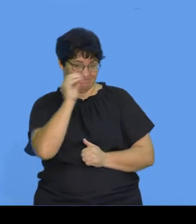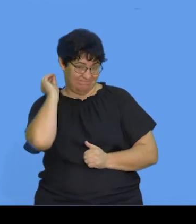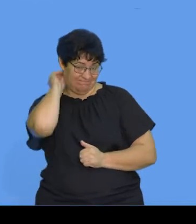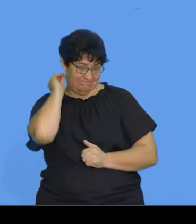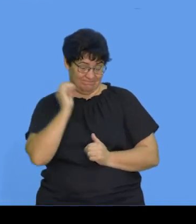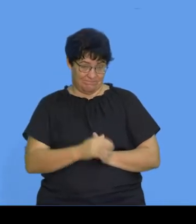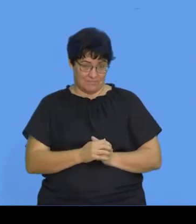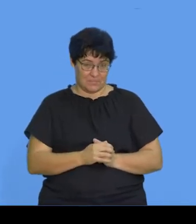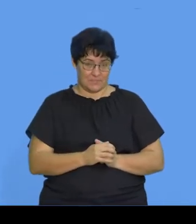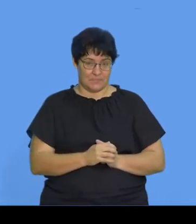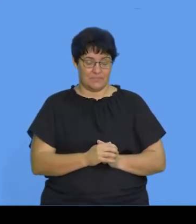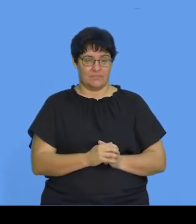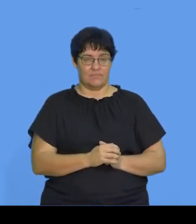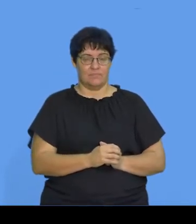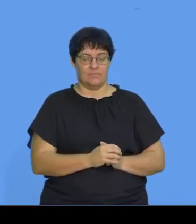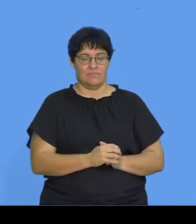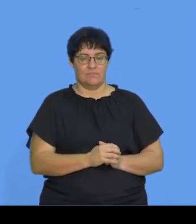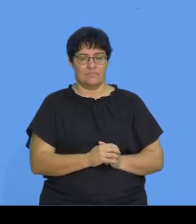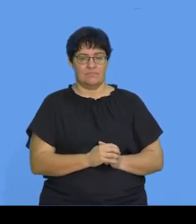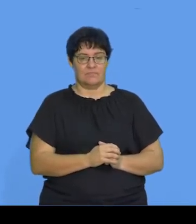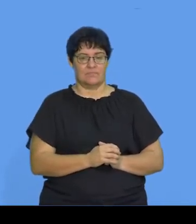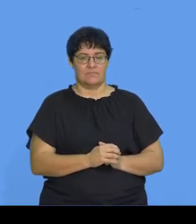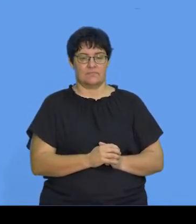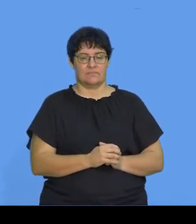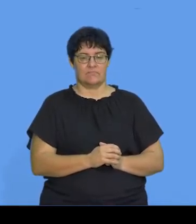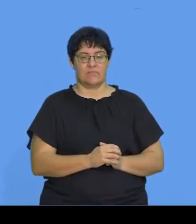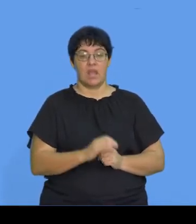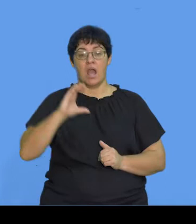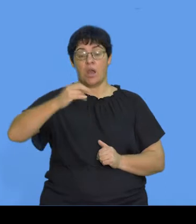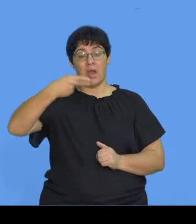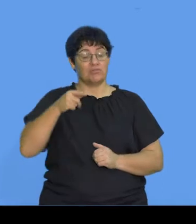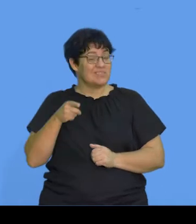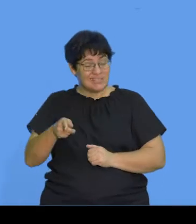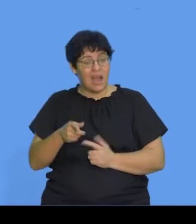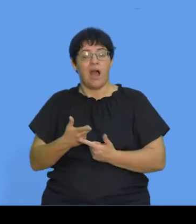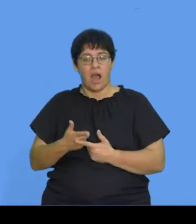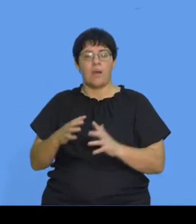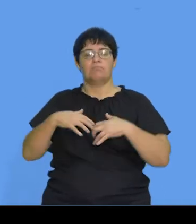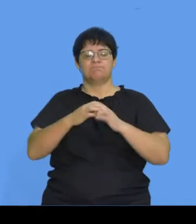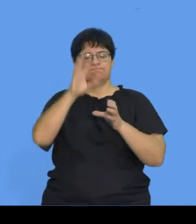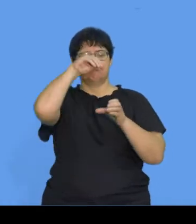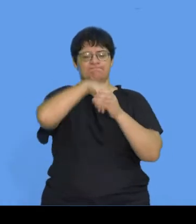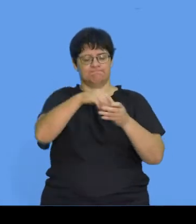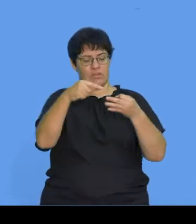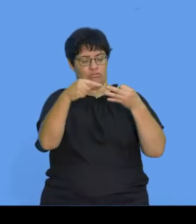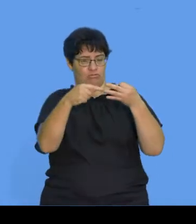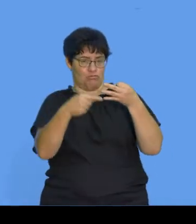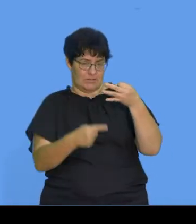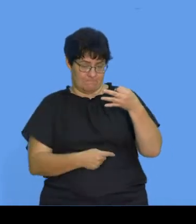keep that in the back of your mind. Now, carbohydrates are made up of the following